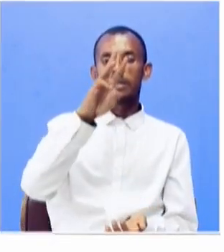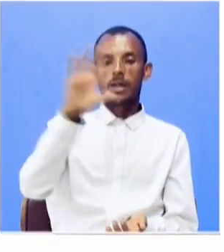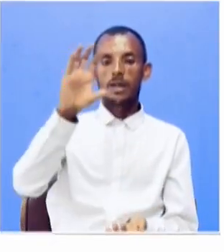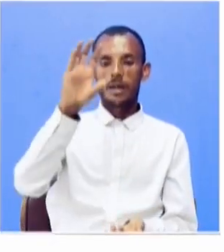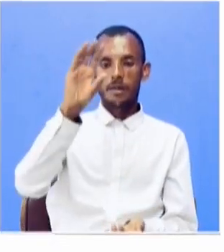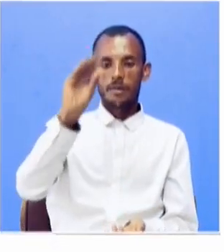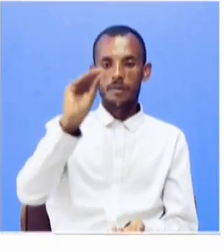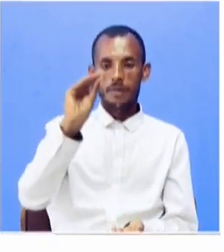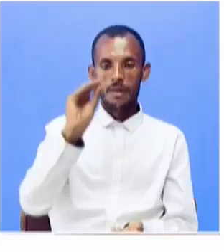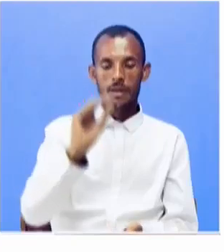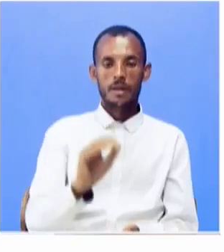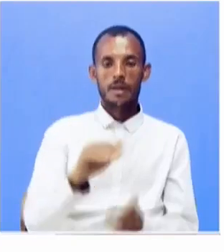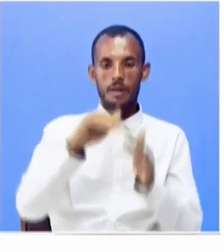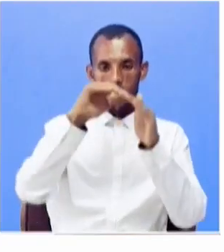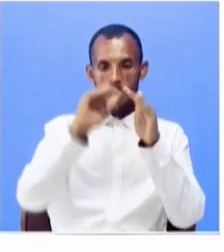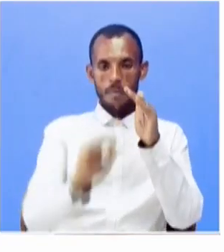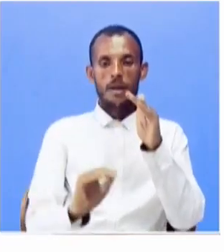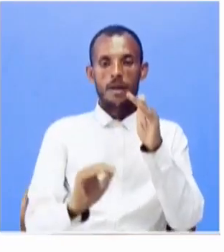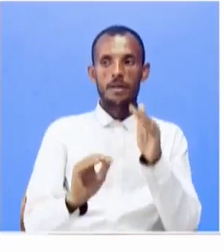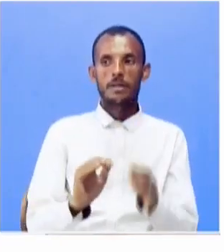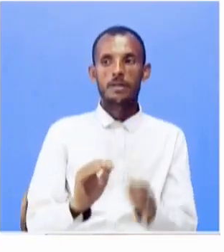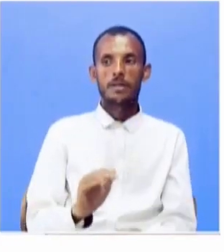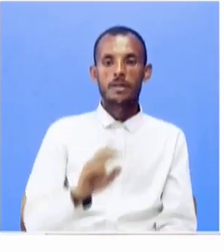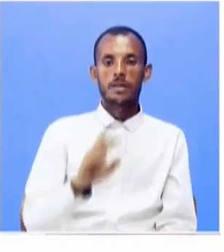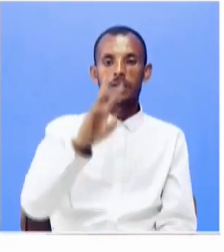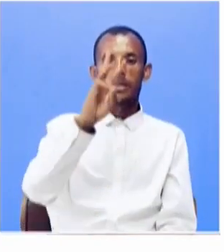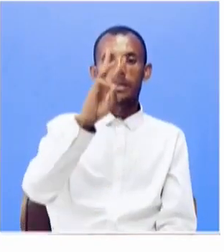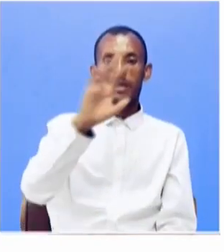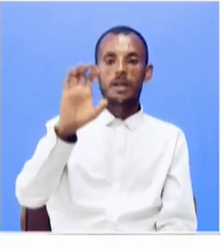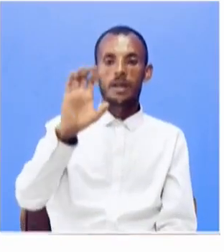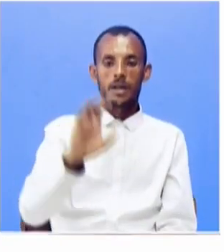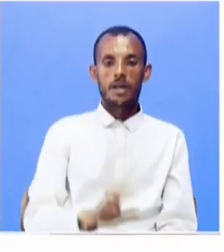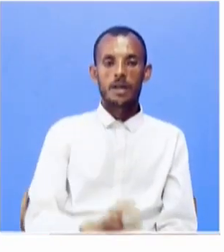1,650 minus 600.